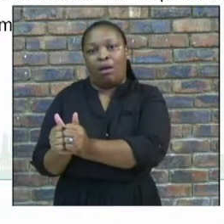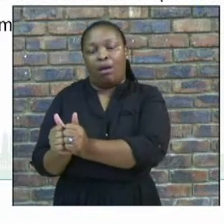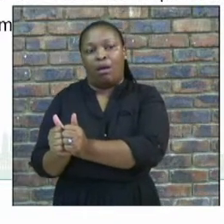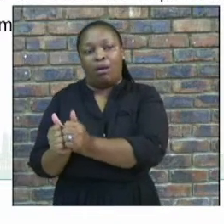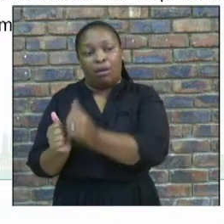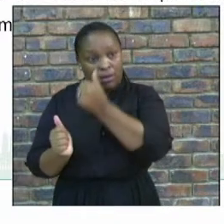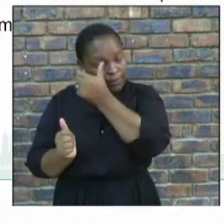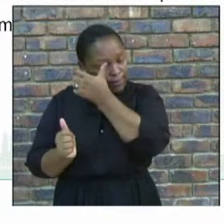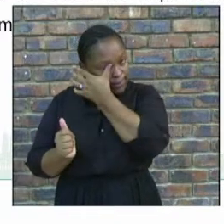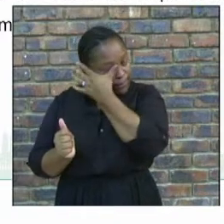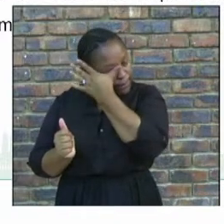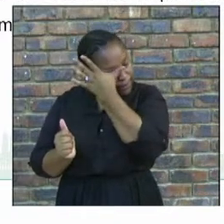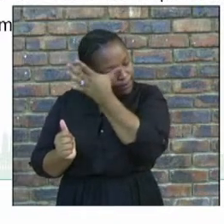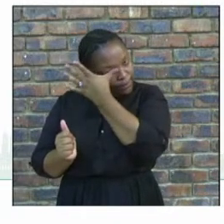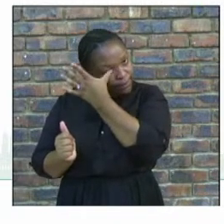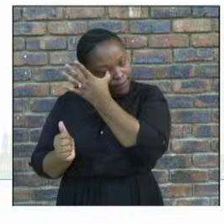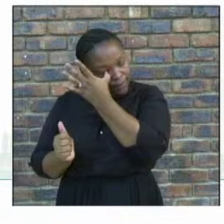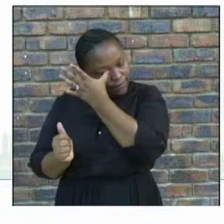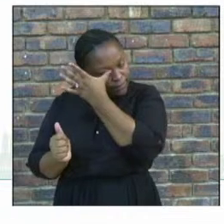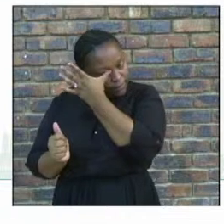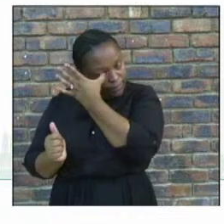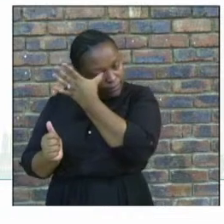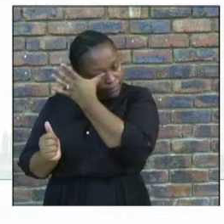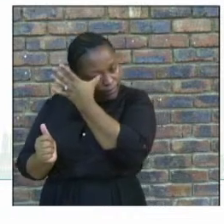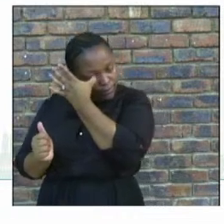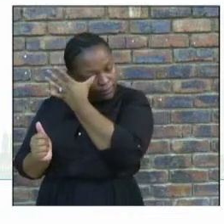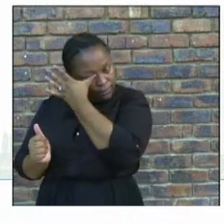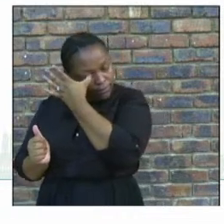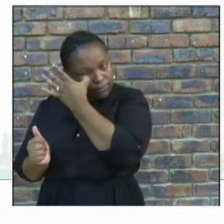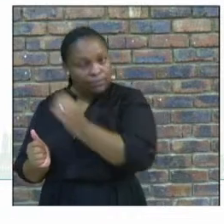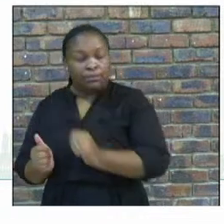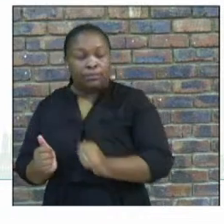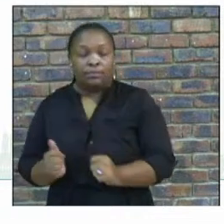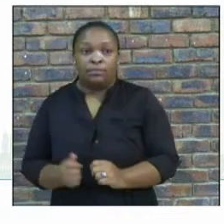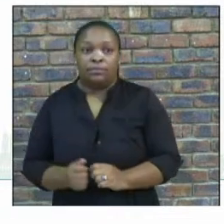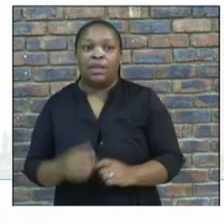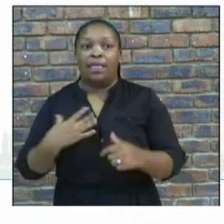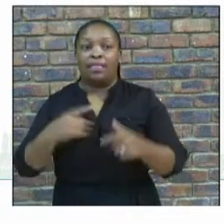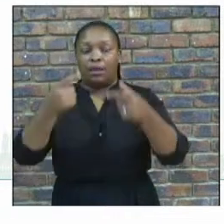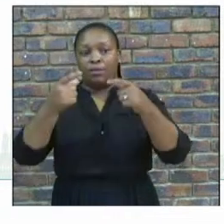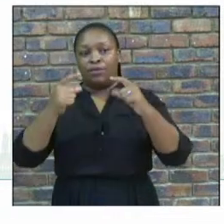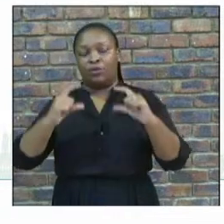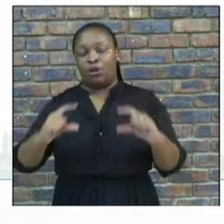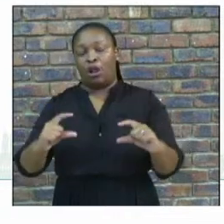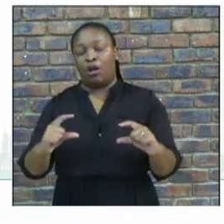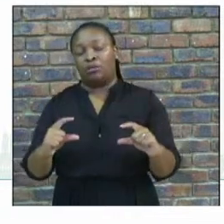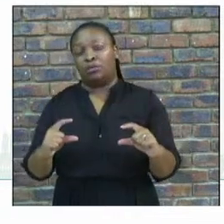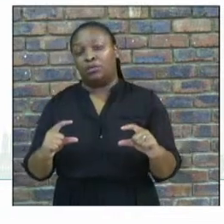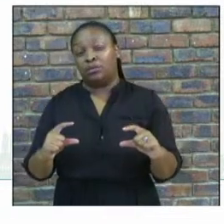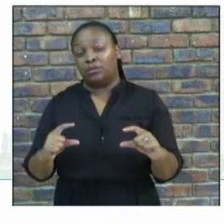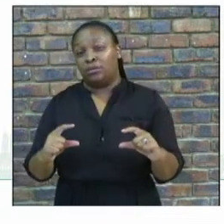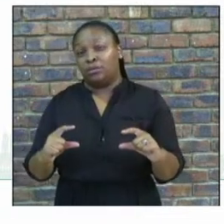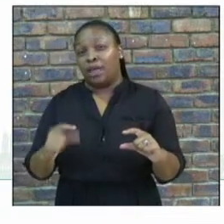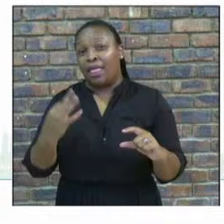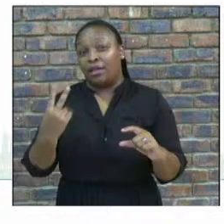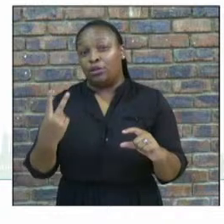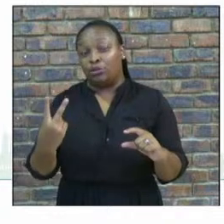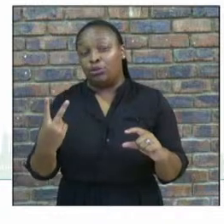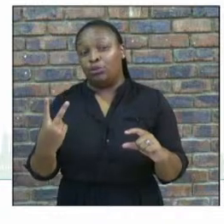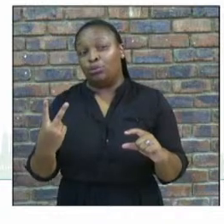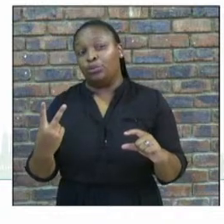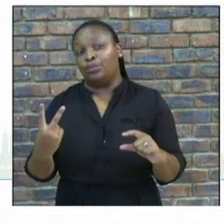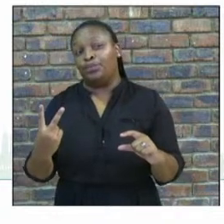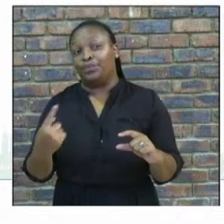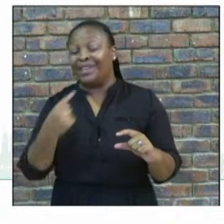to participate. Then moving to clause 32, it also makes